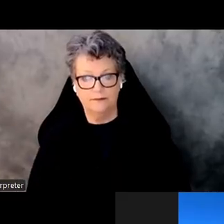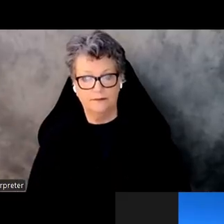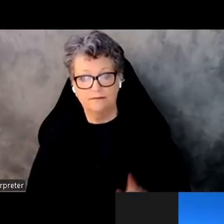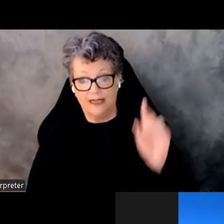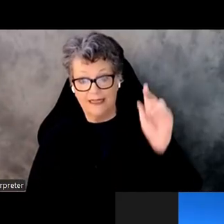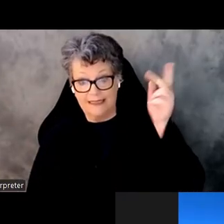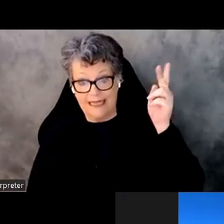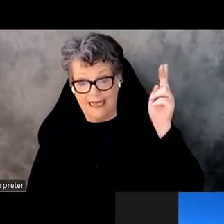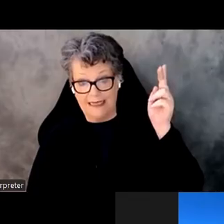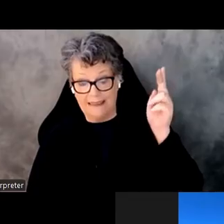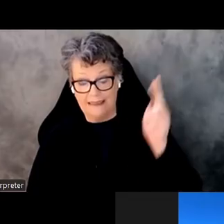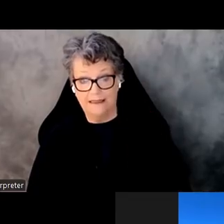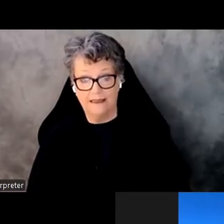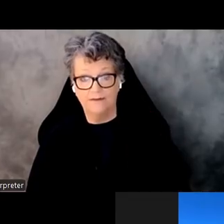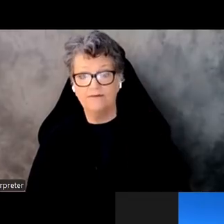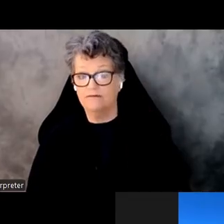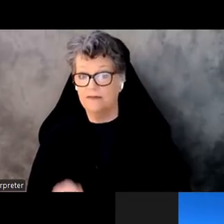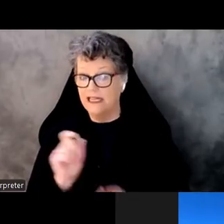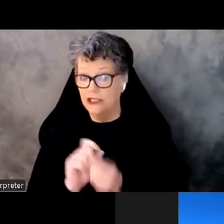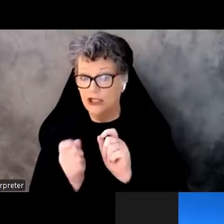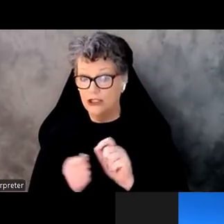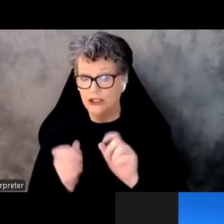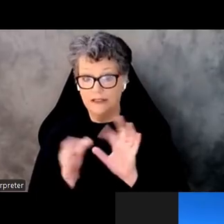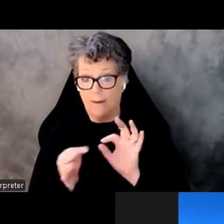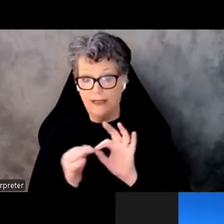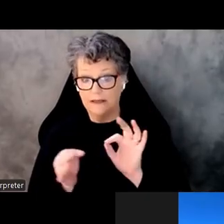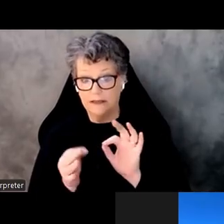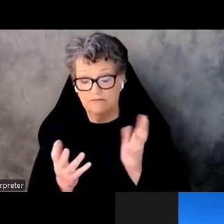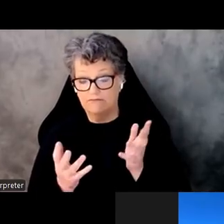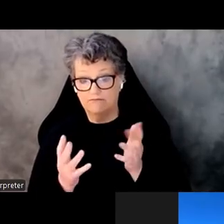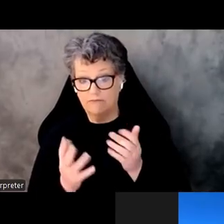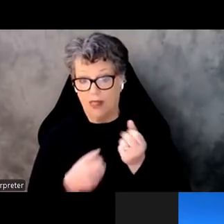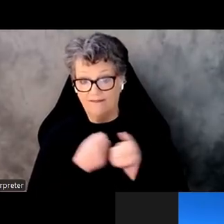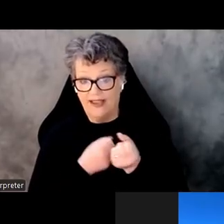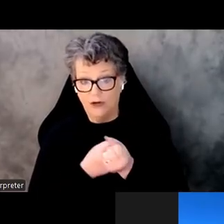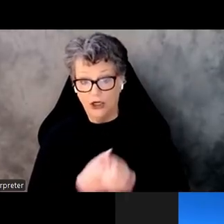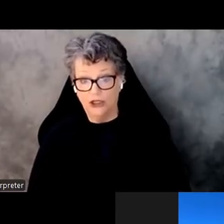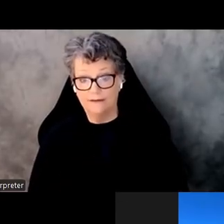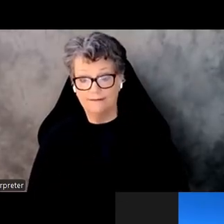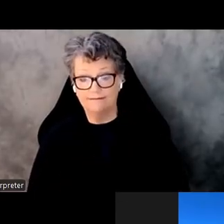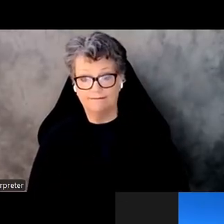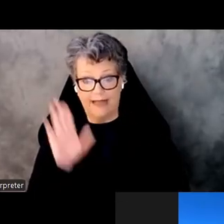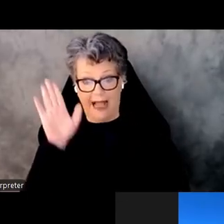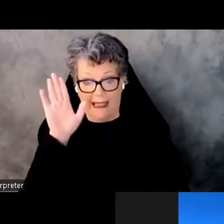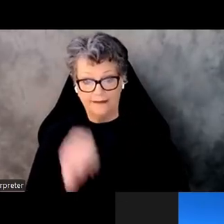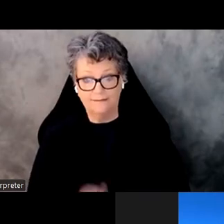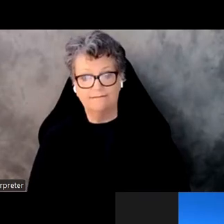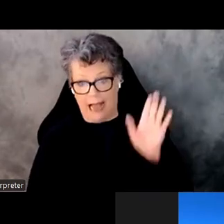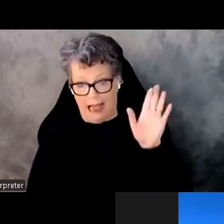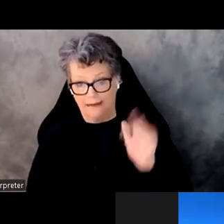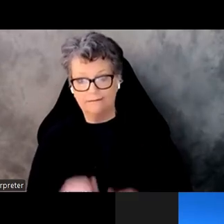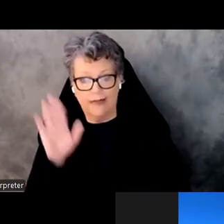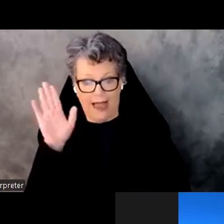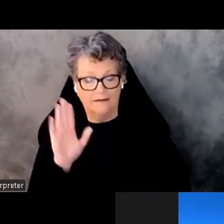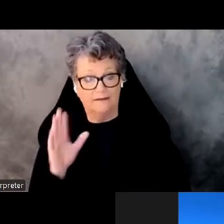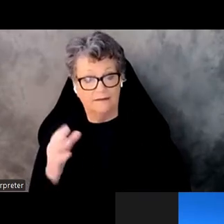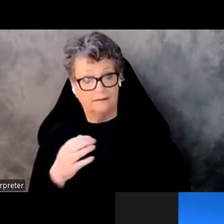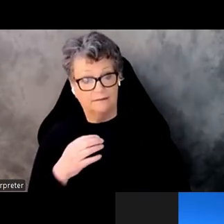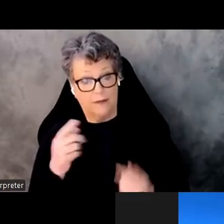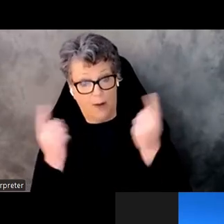Second? Any changes, comments? All in favor? Aye. Aye. Any